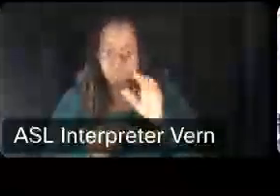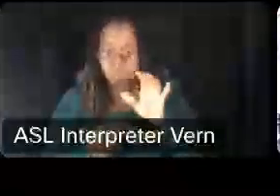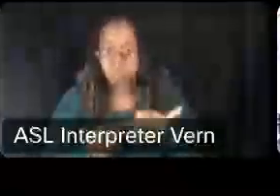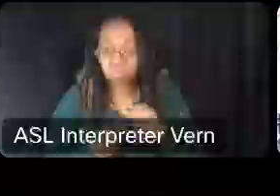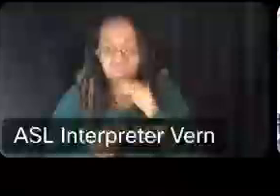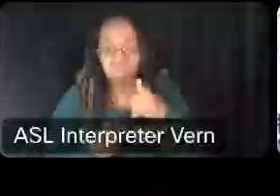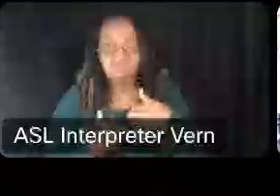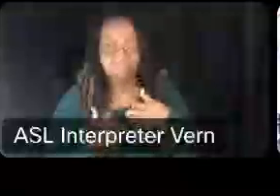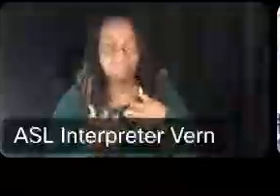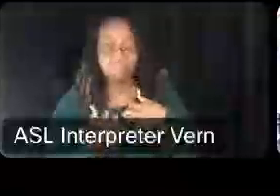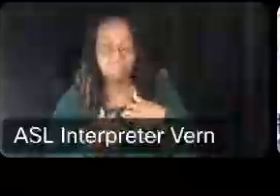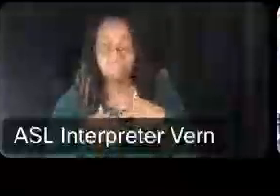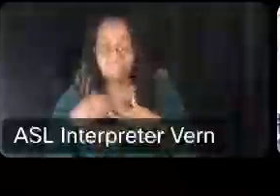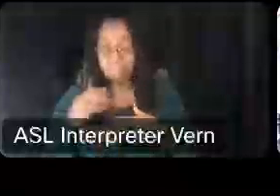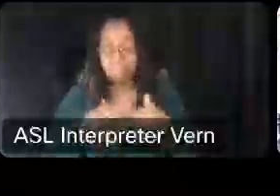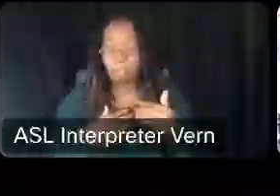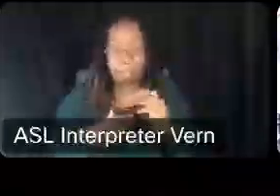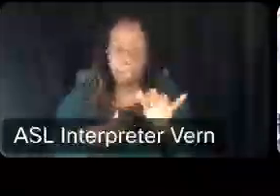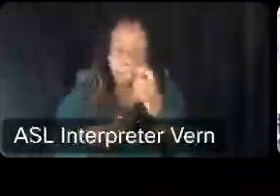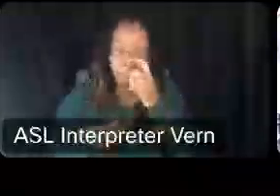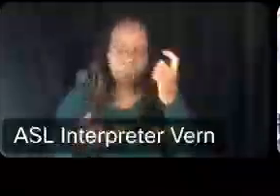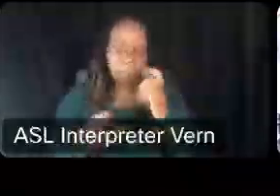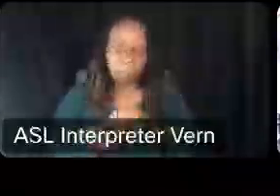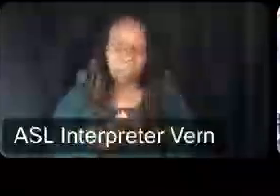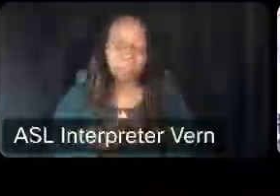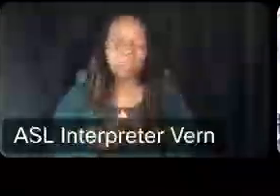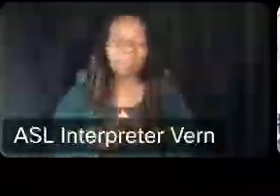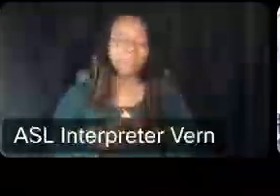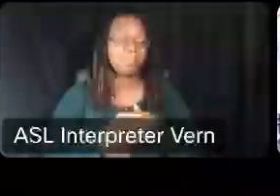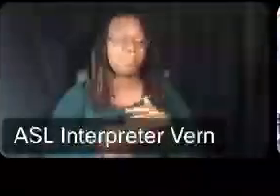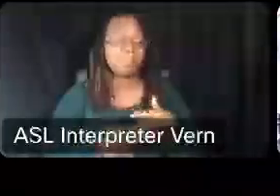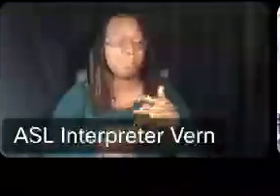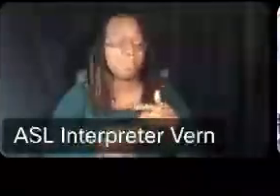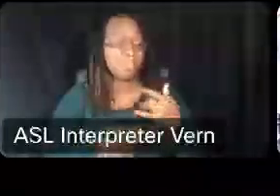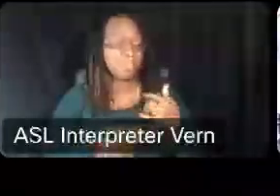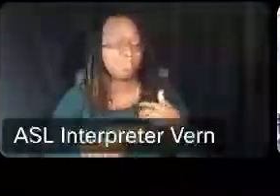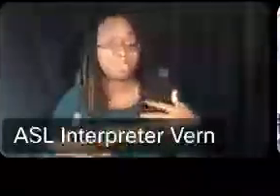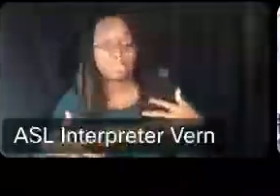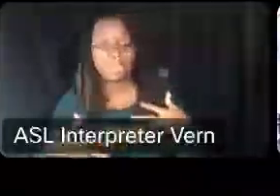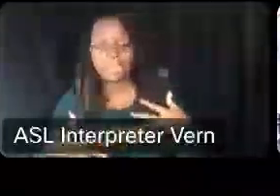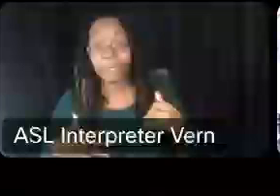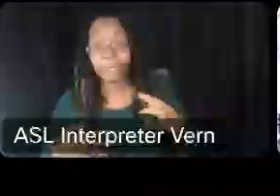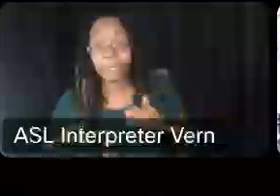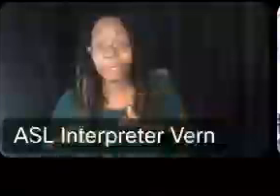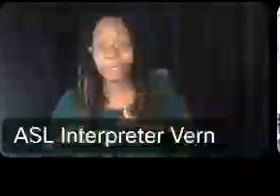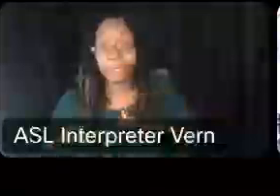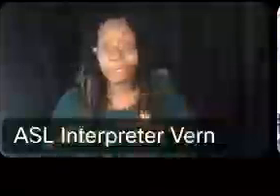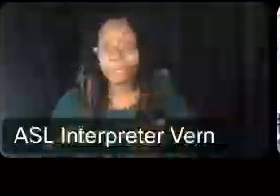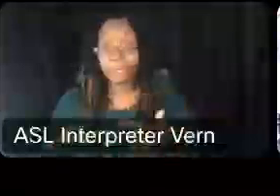uncomfortable. Trauma does that. You may feel scared or exhausted